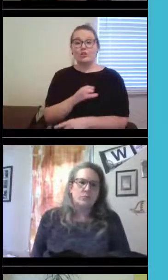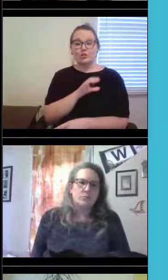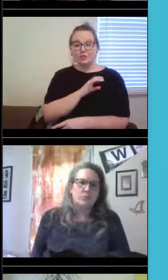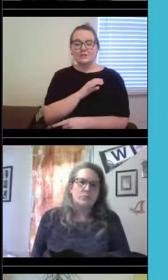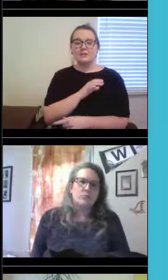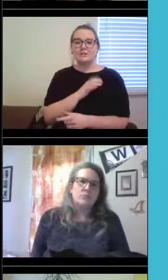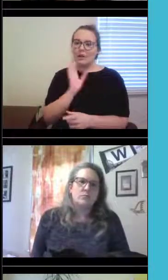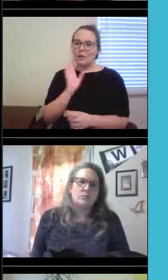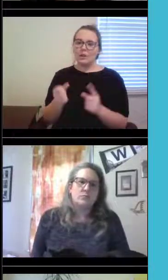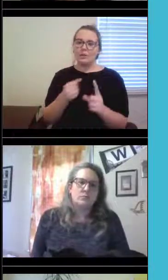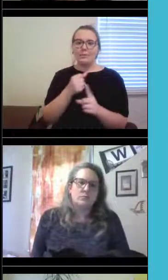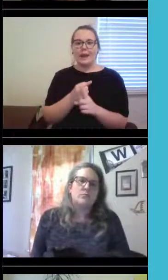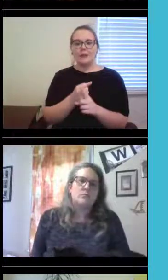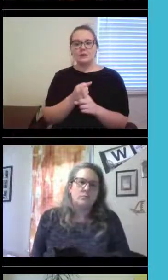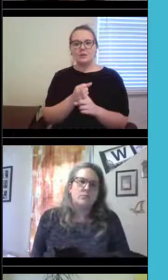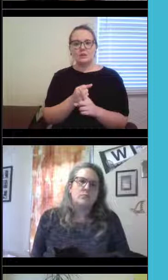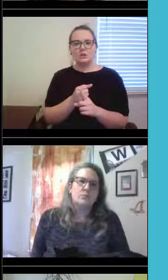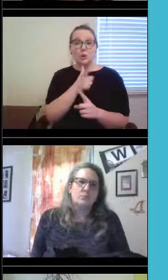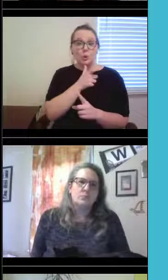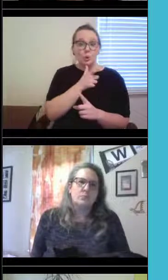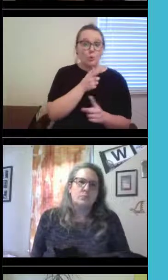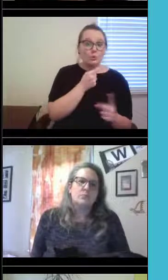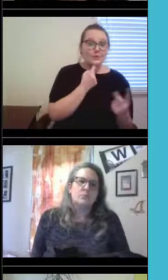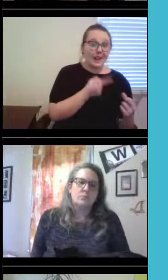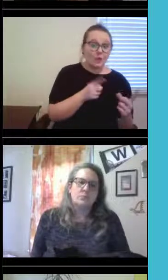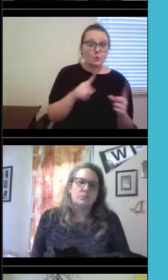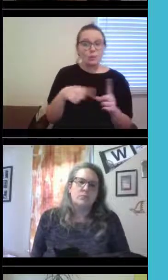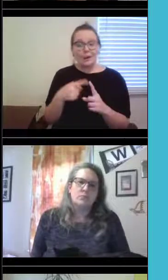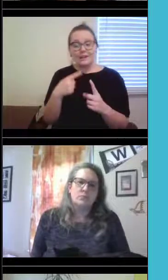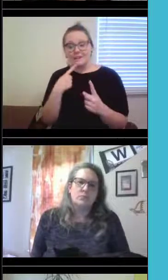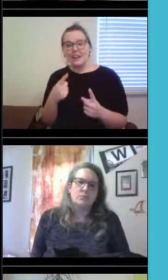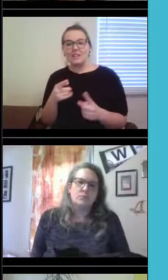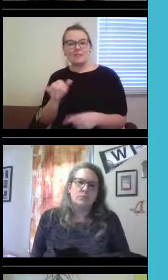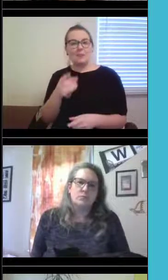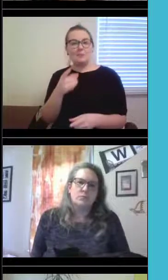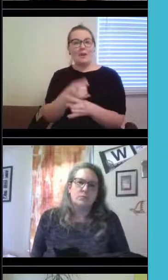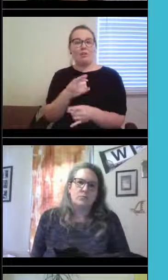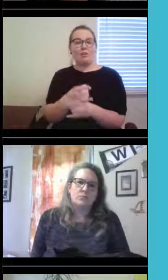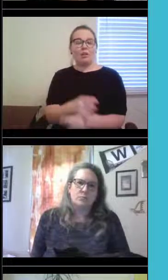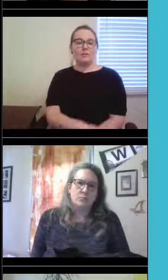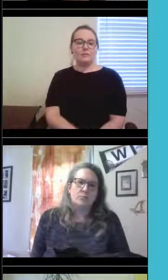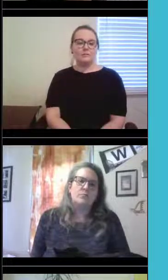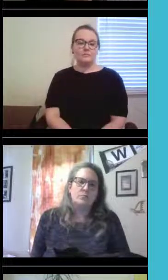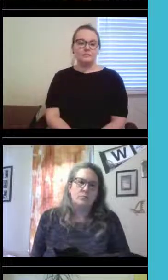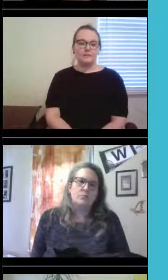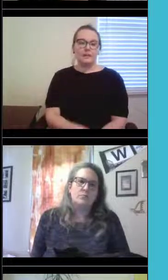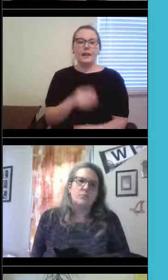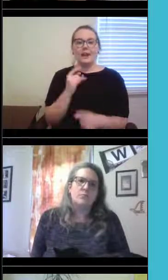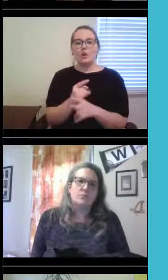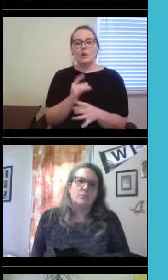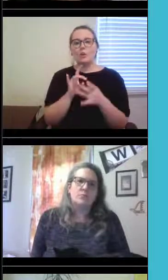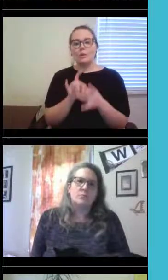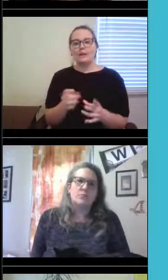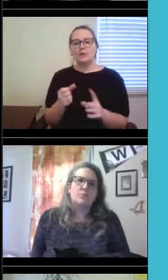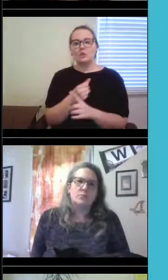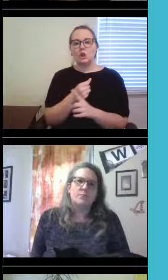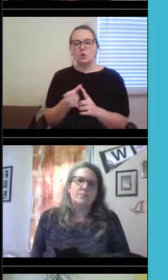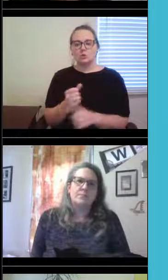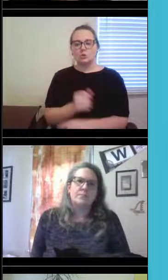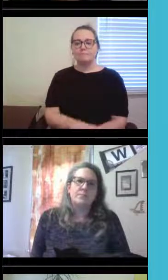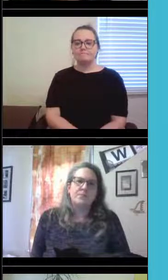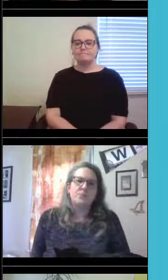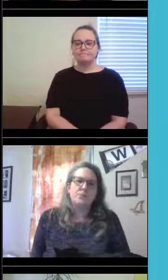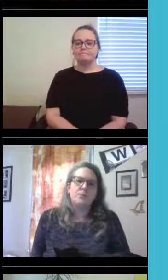impact disclosure, who one tells, as does alcohol, right? Alcohol-related assaults as well.